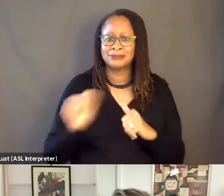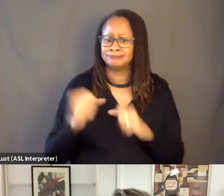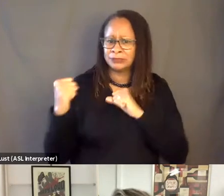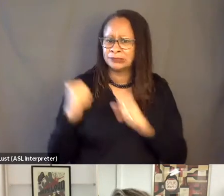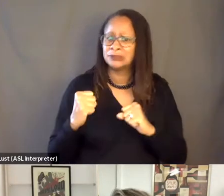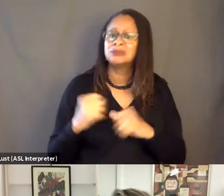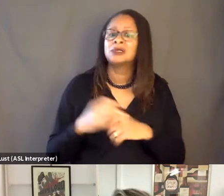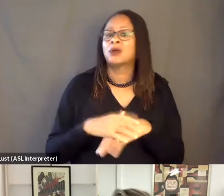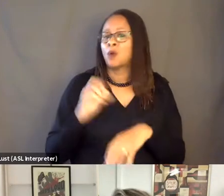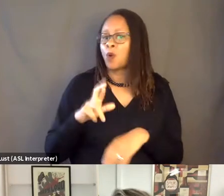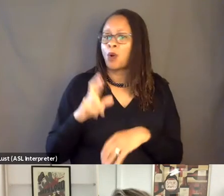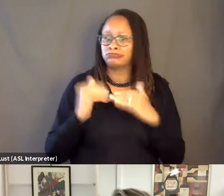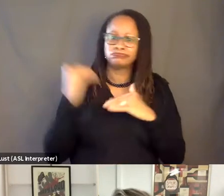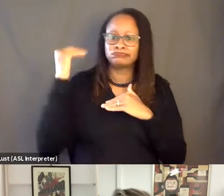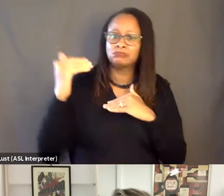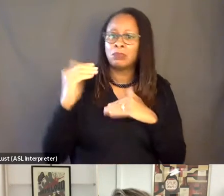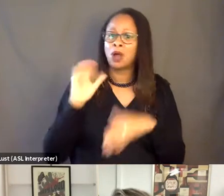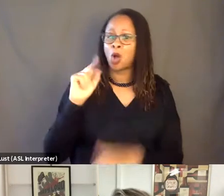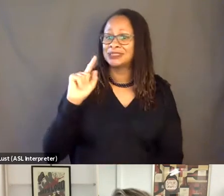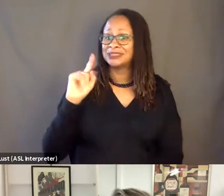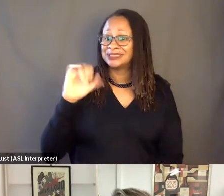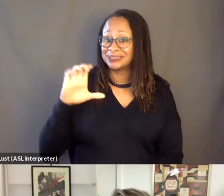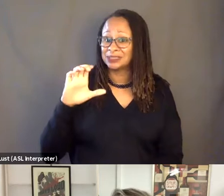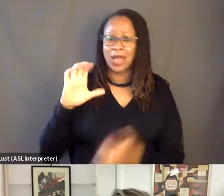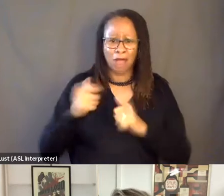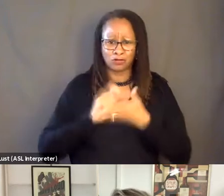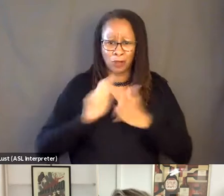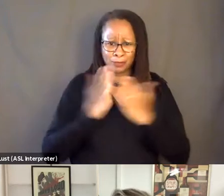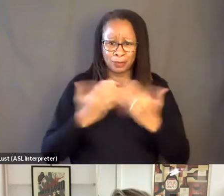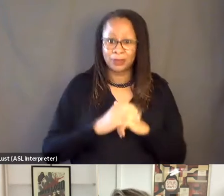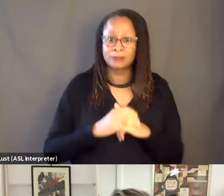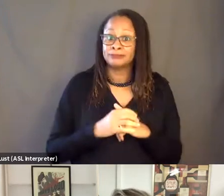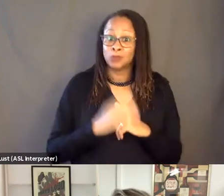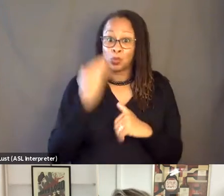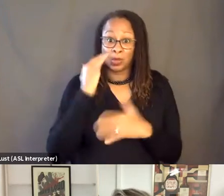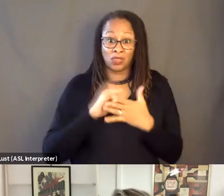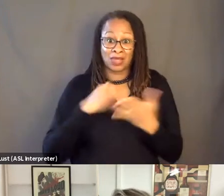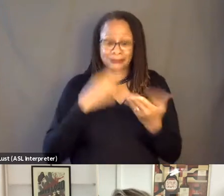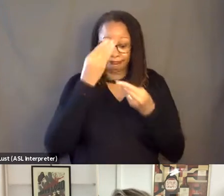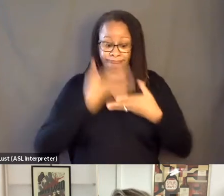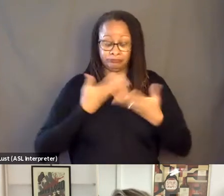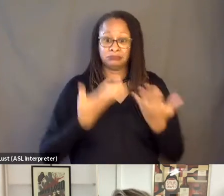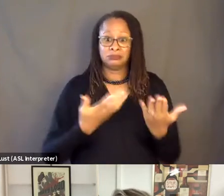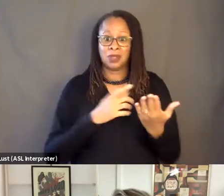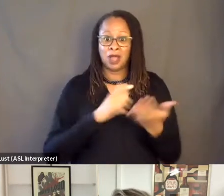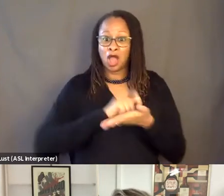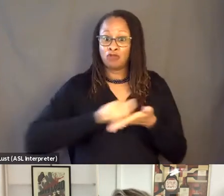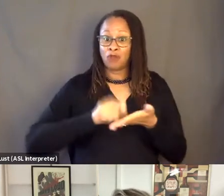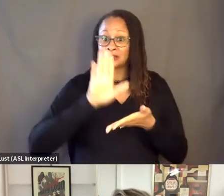profoundly autistic? We know because he tells us. He writes